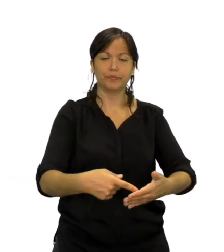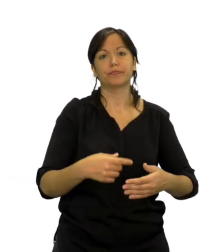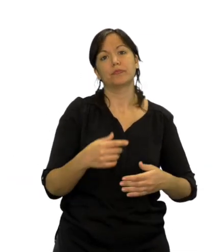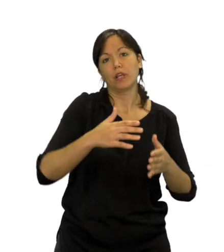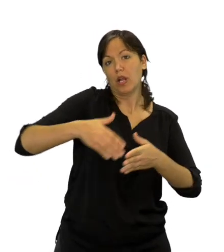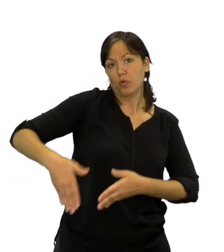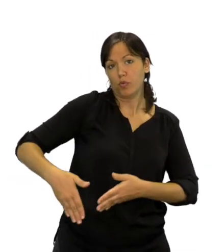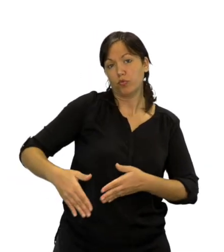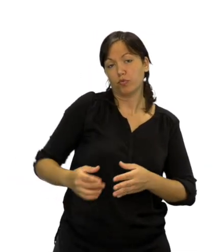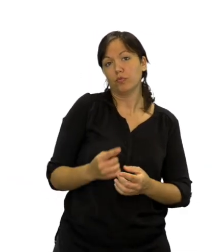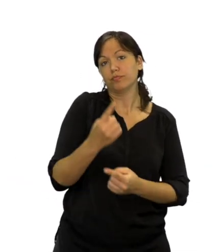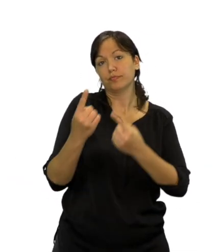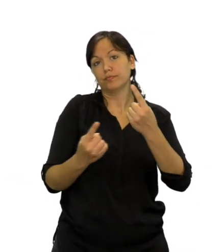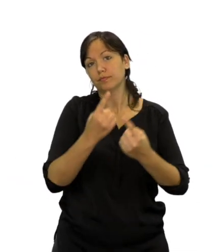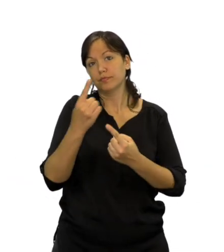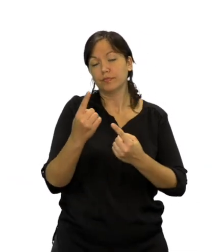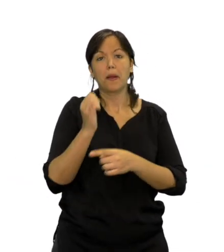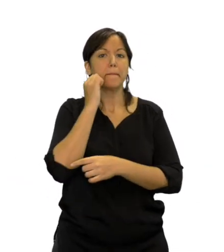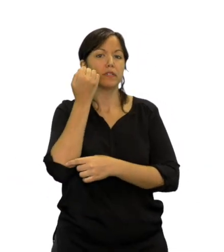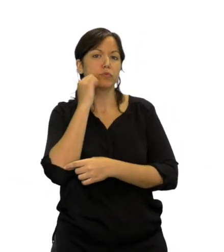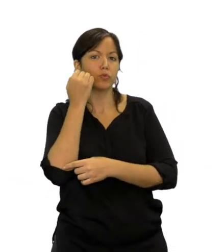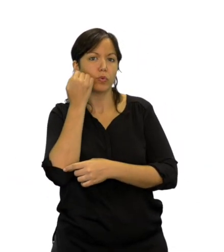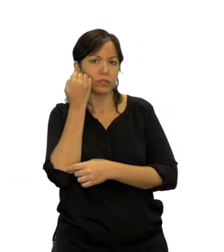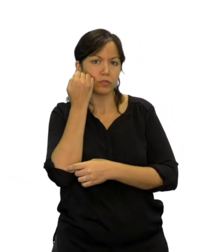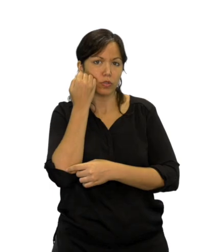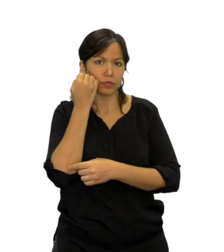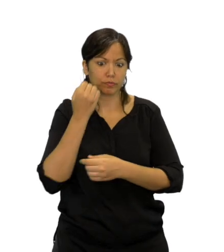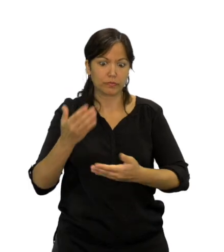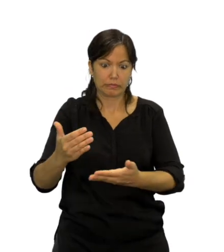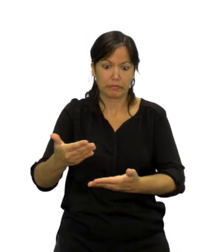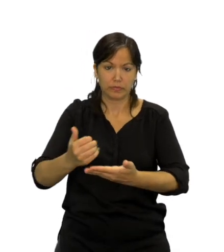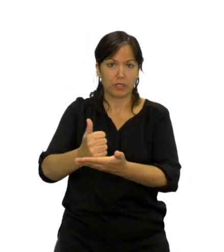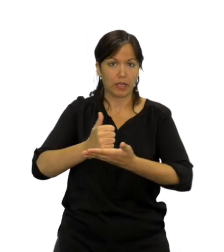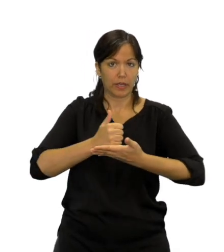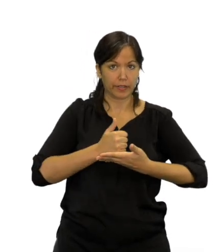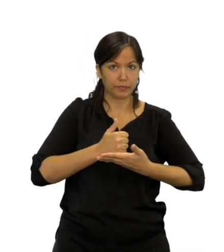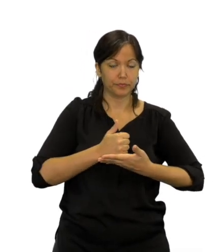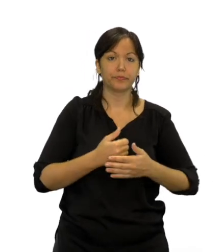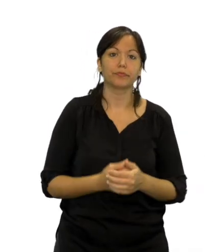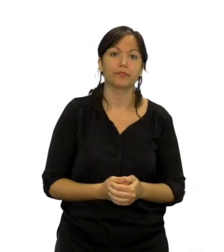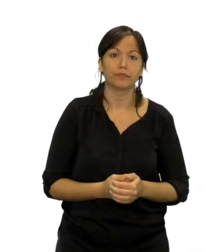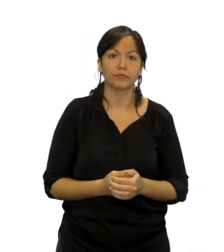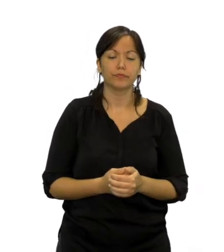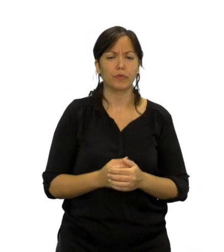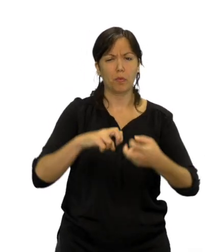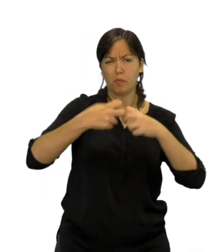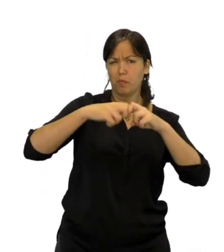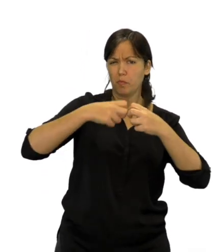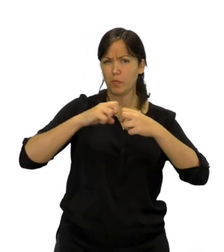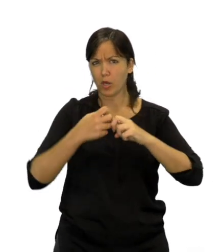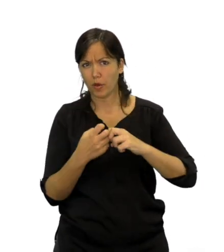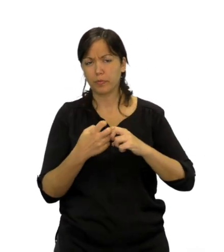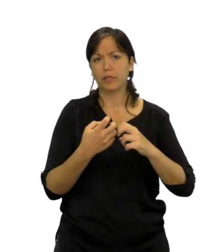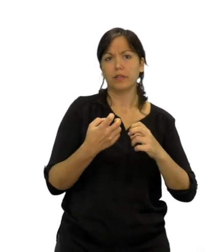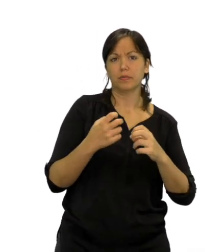and uterus, and in some cases encourages menstruation. It can also counteract respiratory and oral